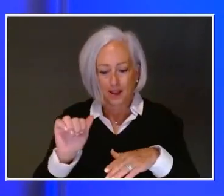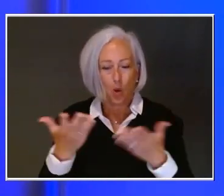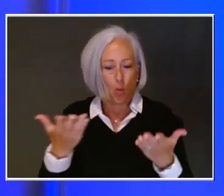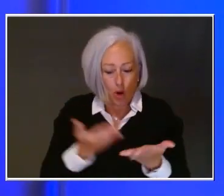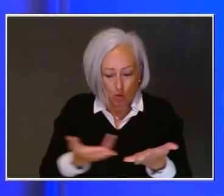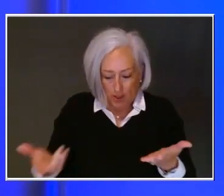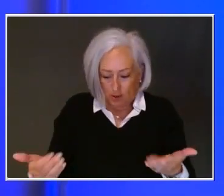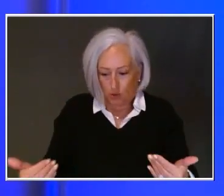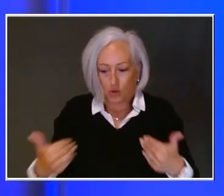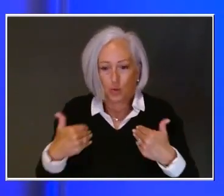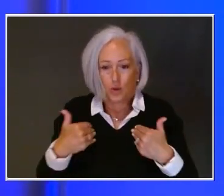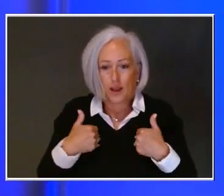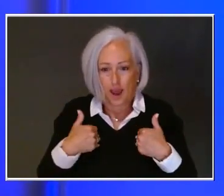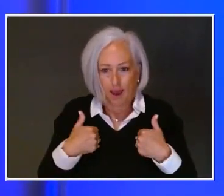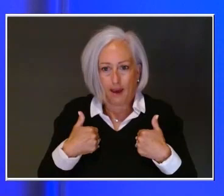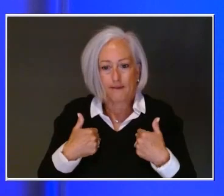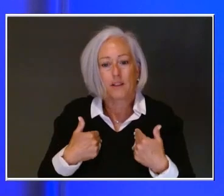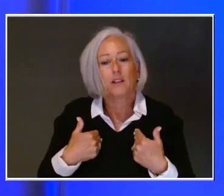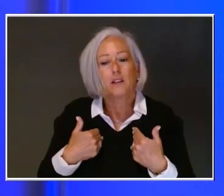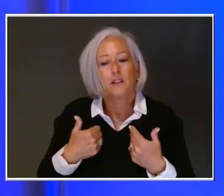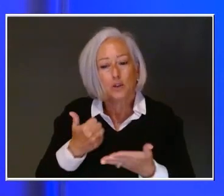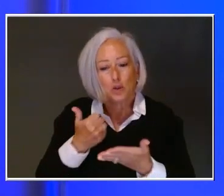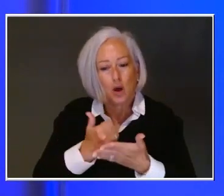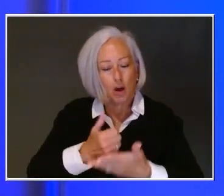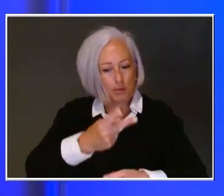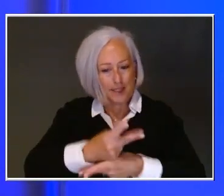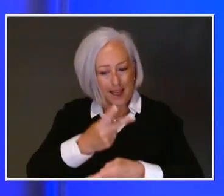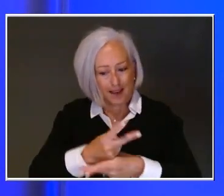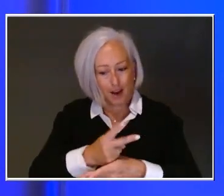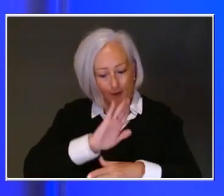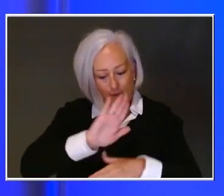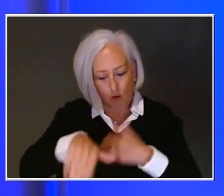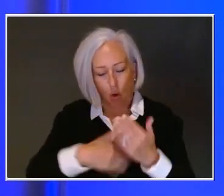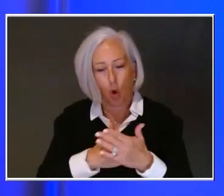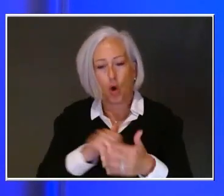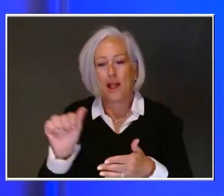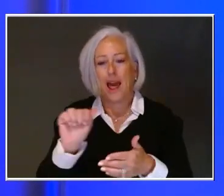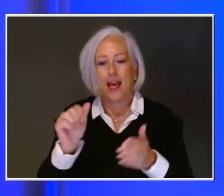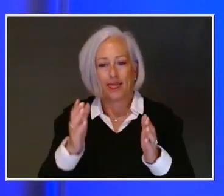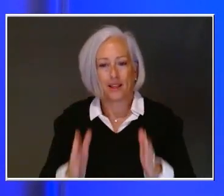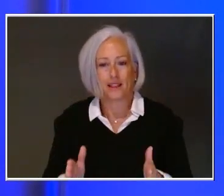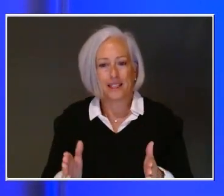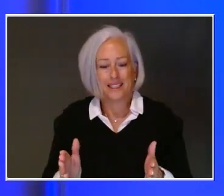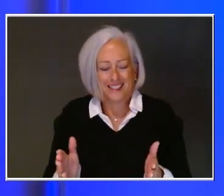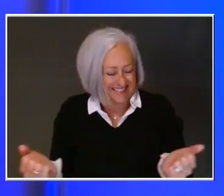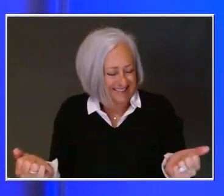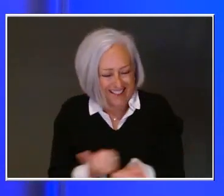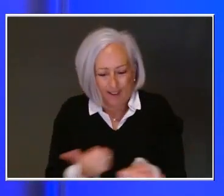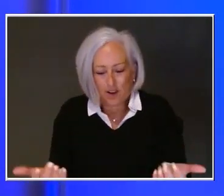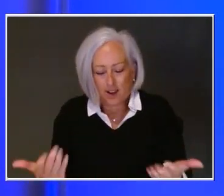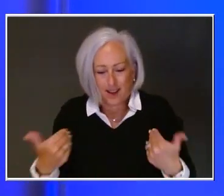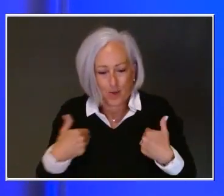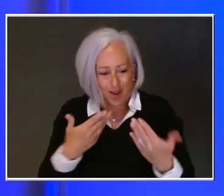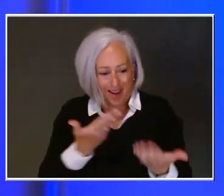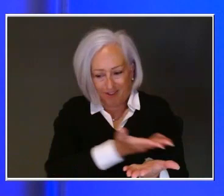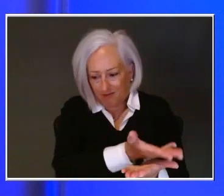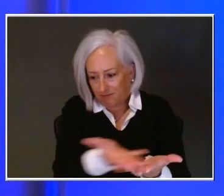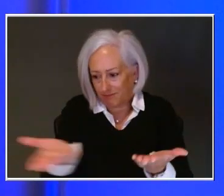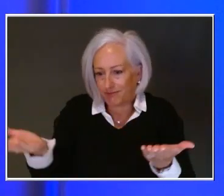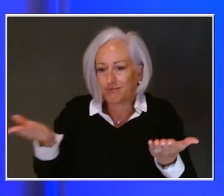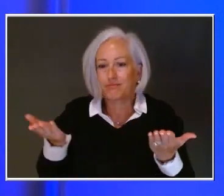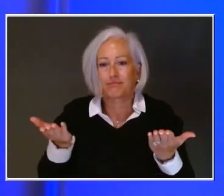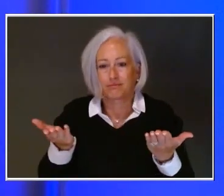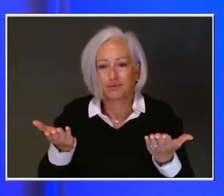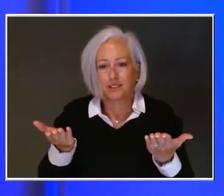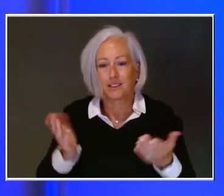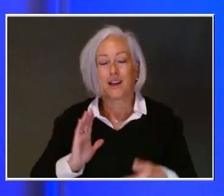care of these athletes, everything's out there, and within our partnership